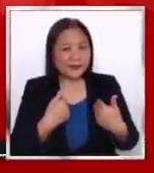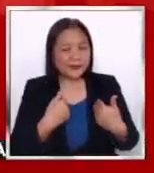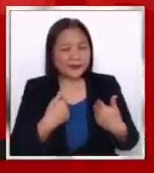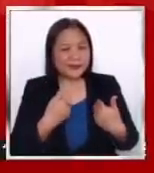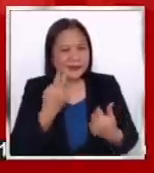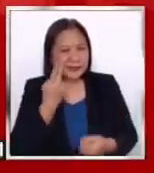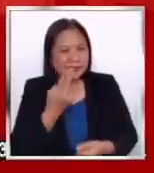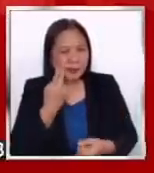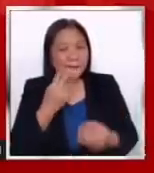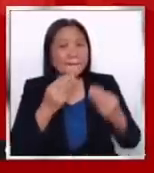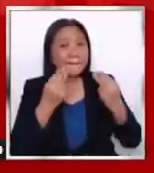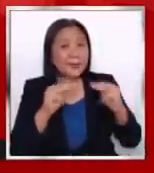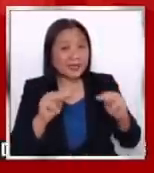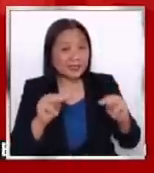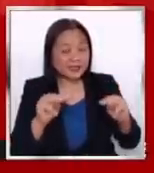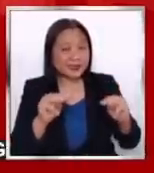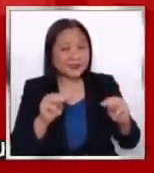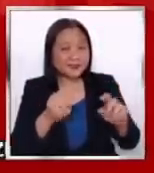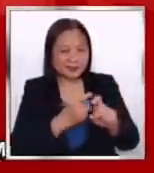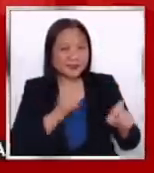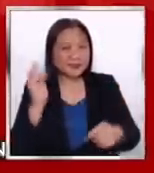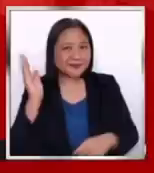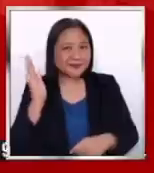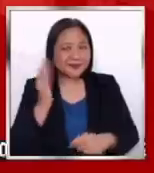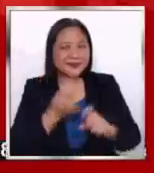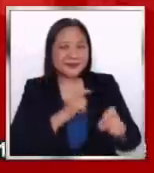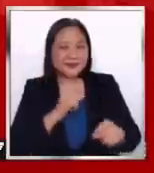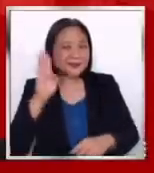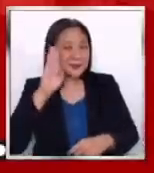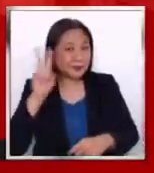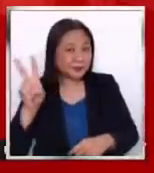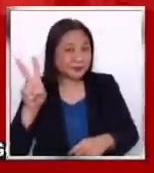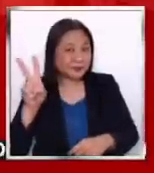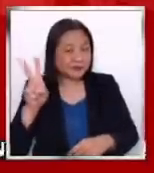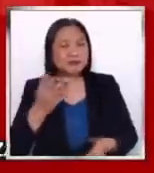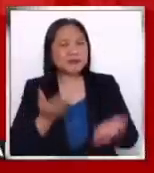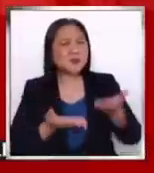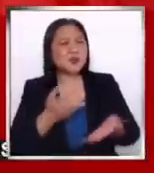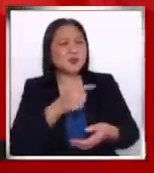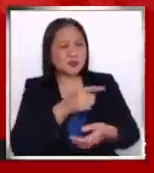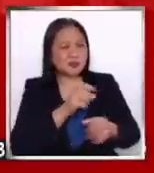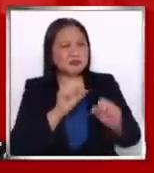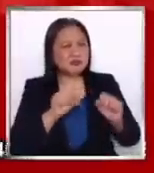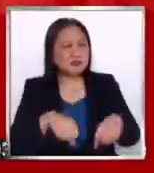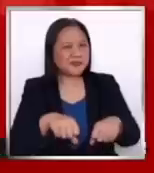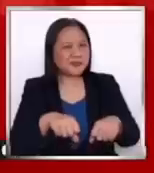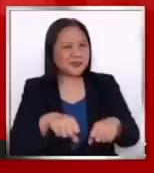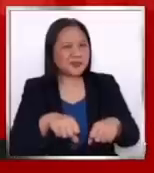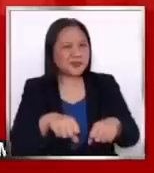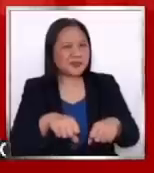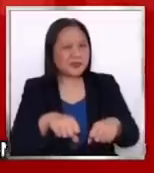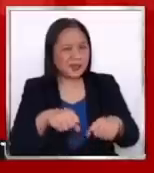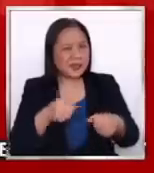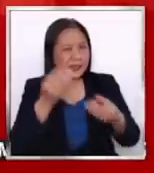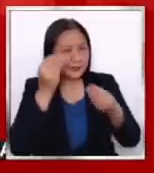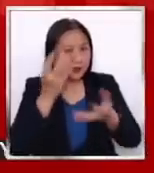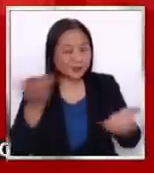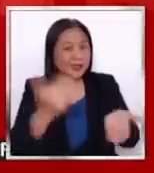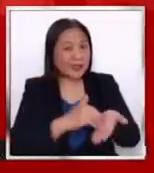message, no, from him. Maybe you can say this again sapagkat